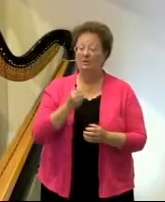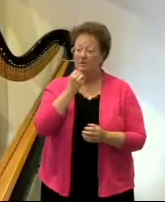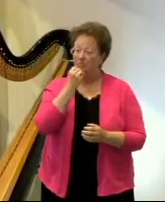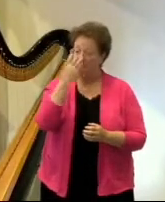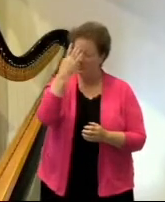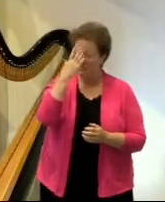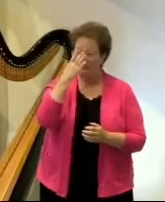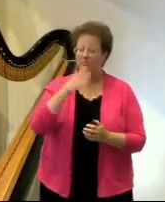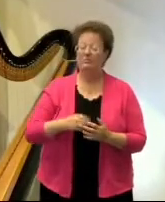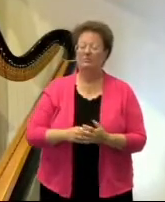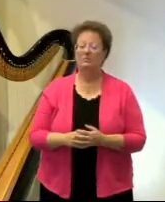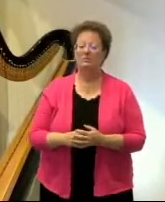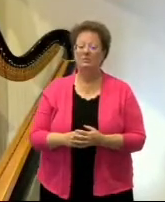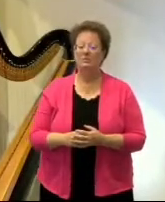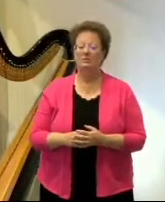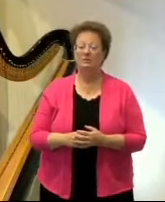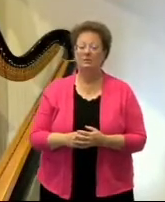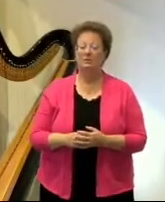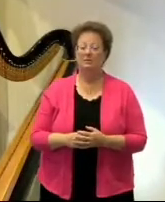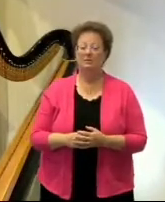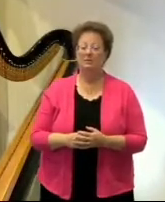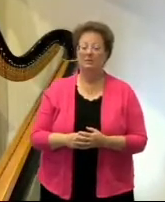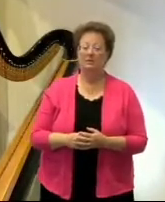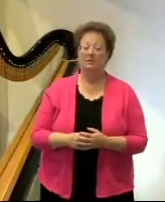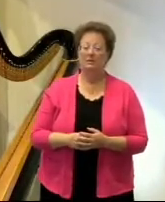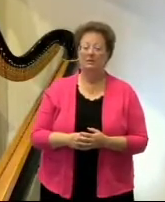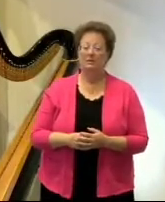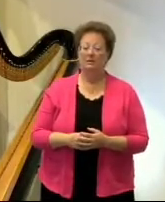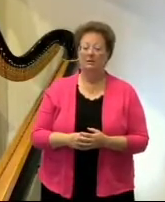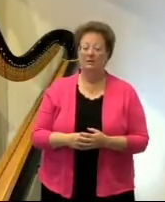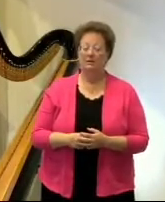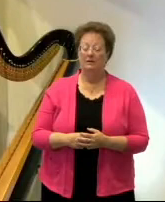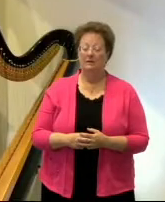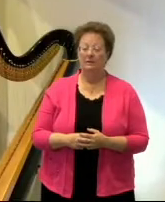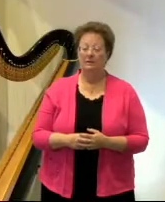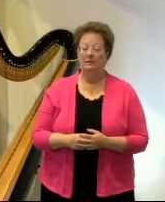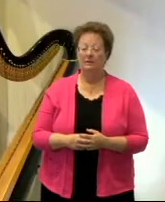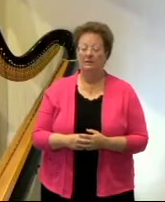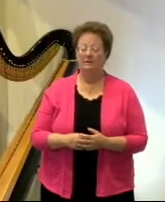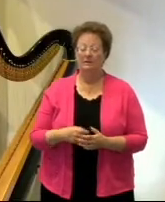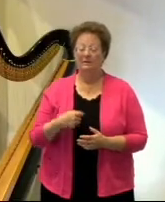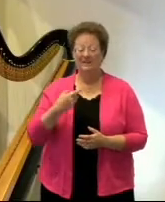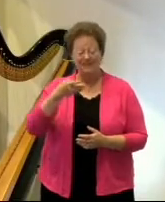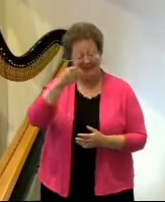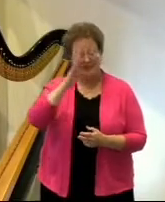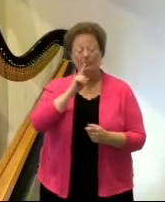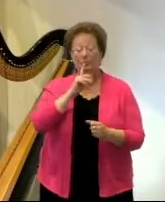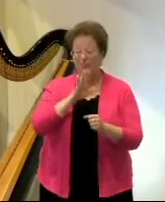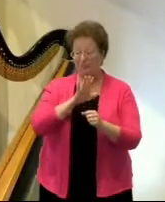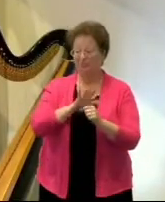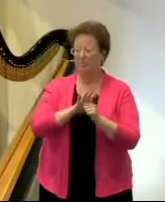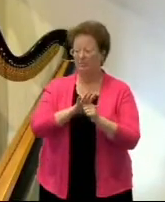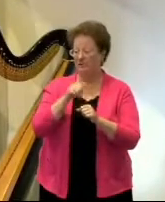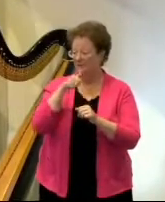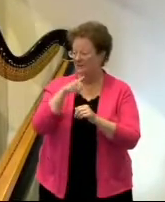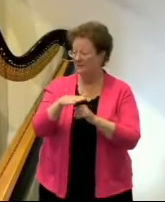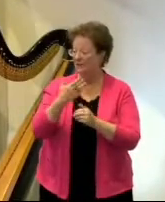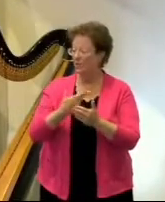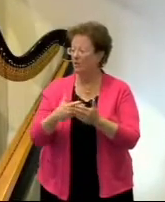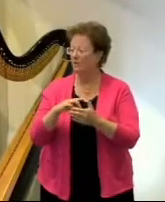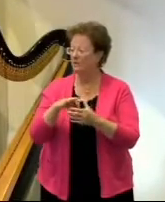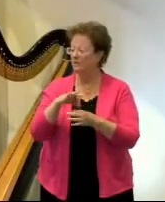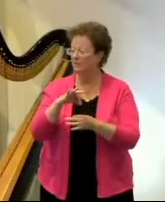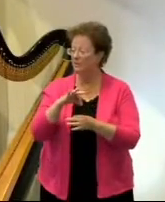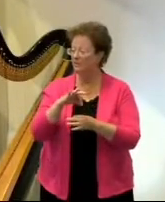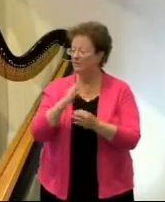conversion. Now, Paul's conversion was immediate, but Scripture teaches us that God has promised to send his Holy Spirit through